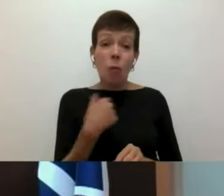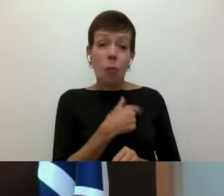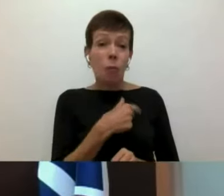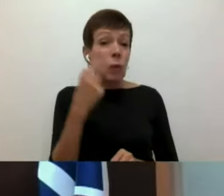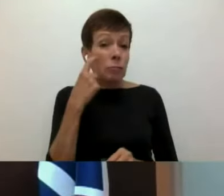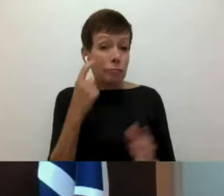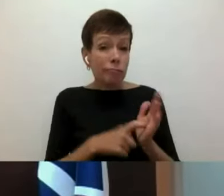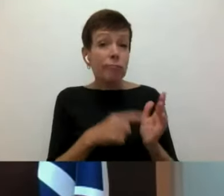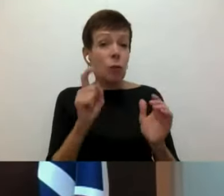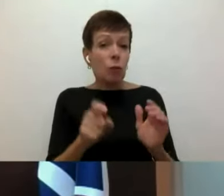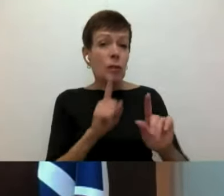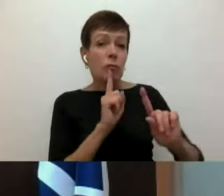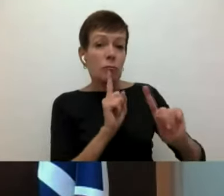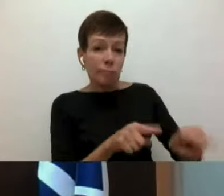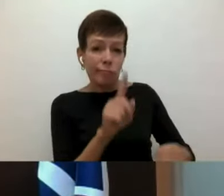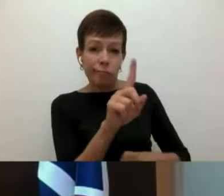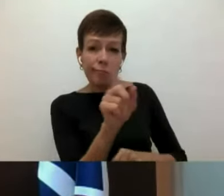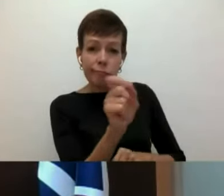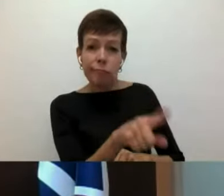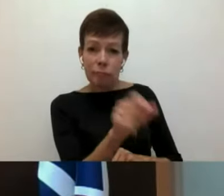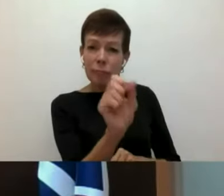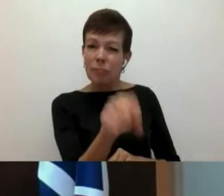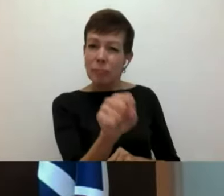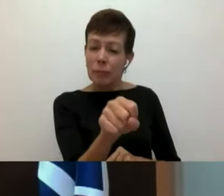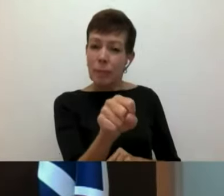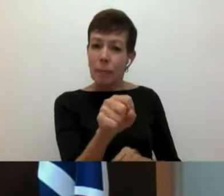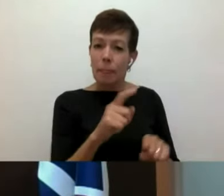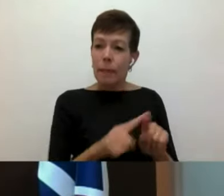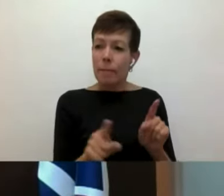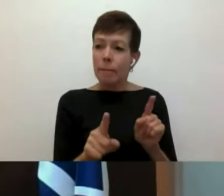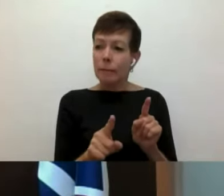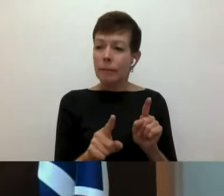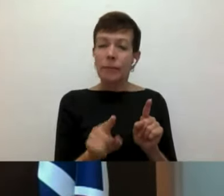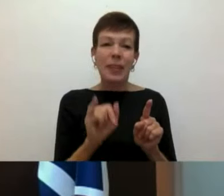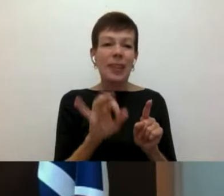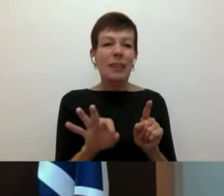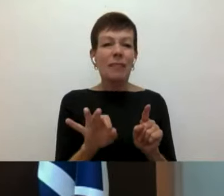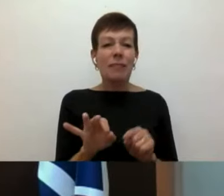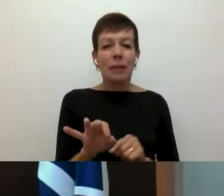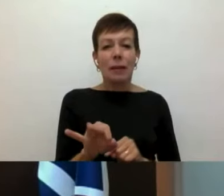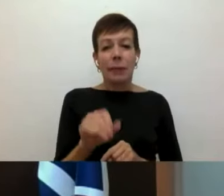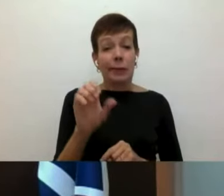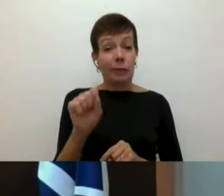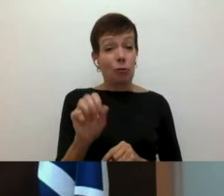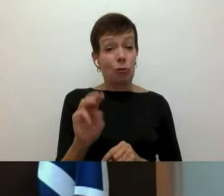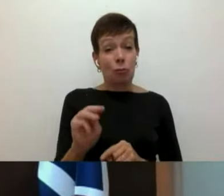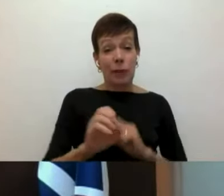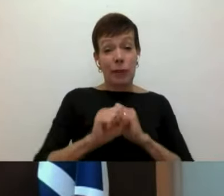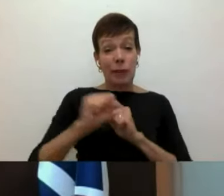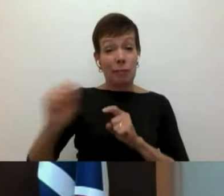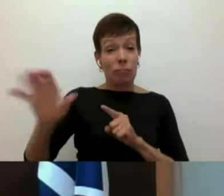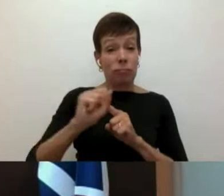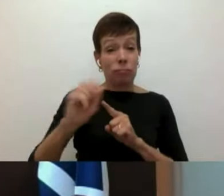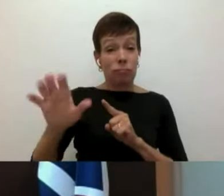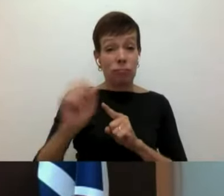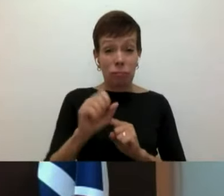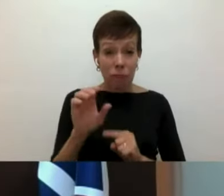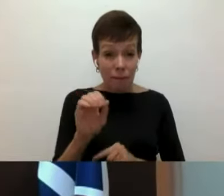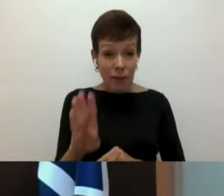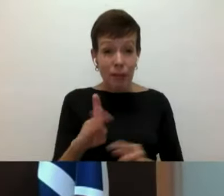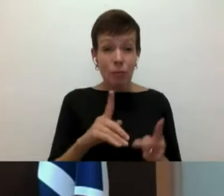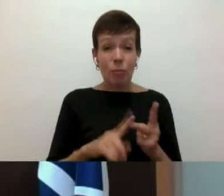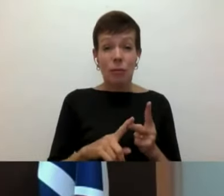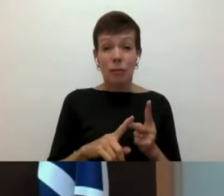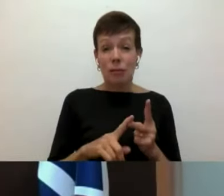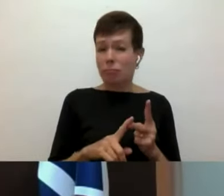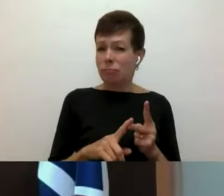BC. But when things get out there on social media in particular, it can have a negative impact on our people. And I encourage